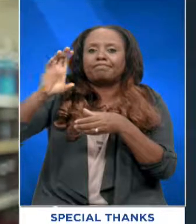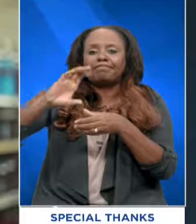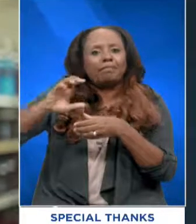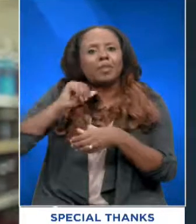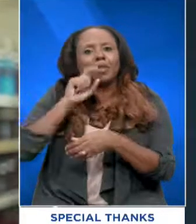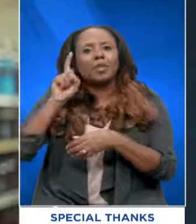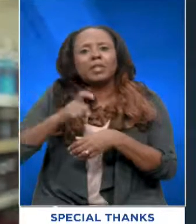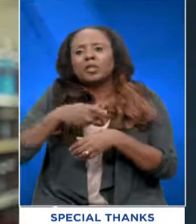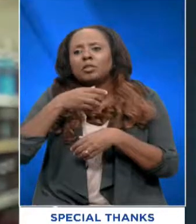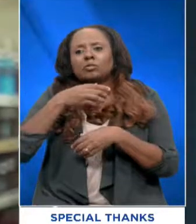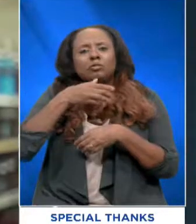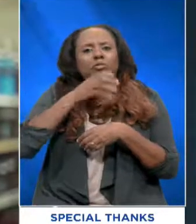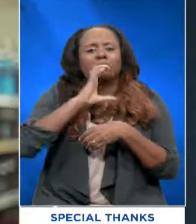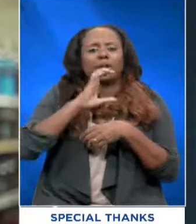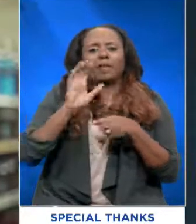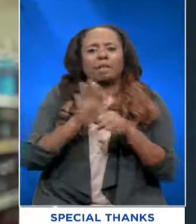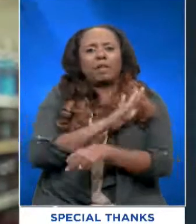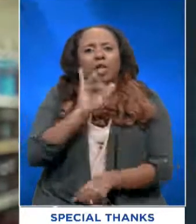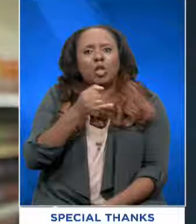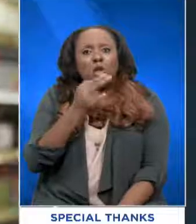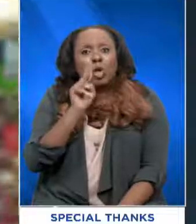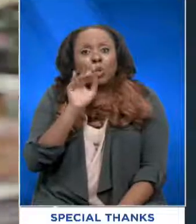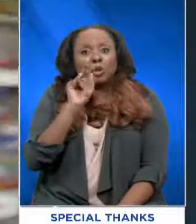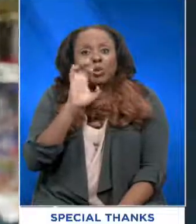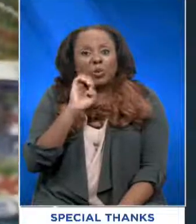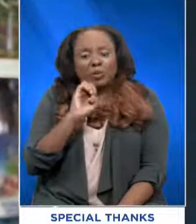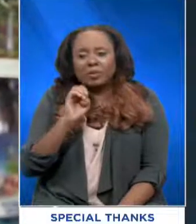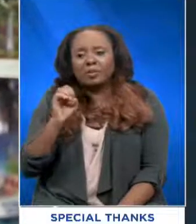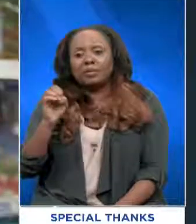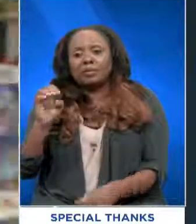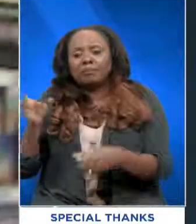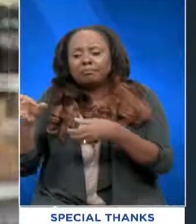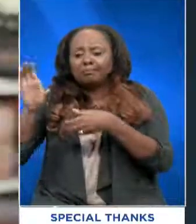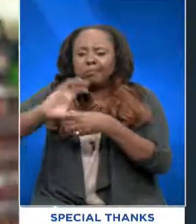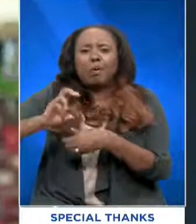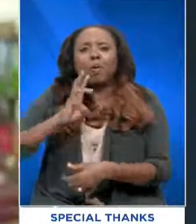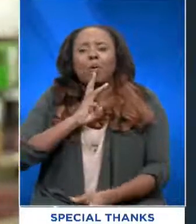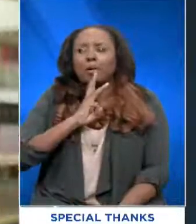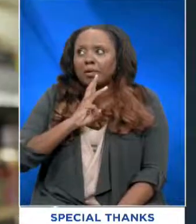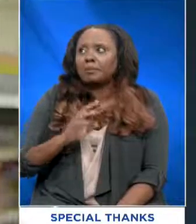be mindful of these things. We do have another popular